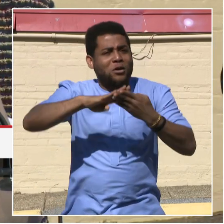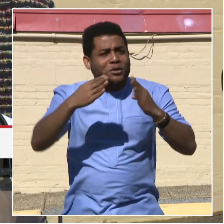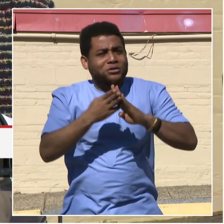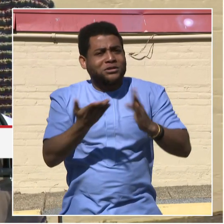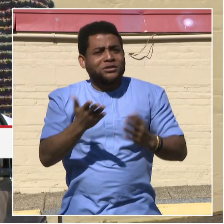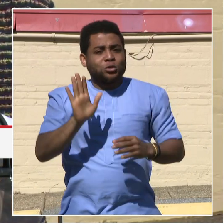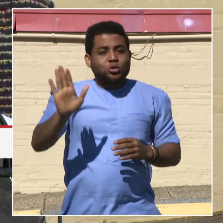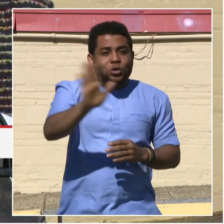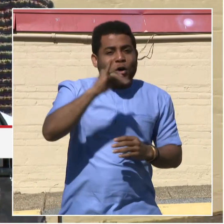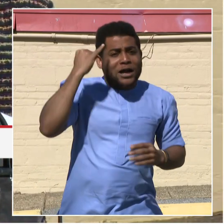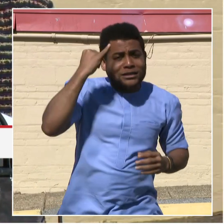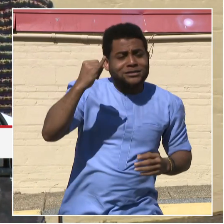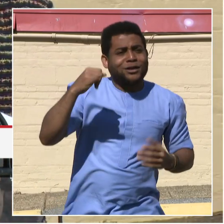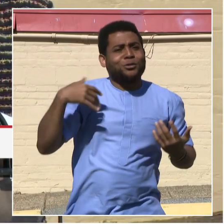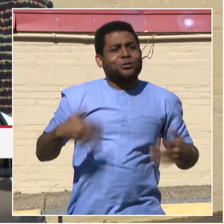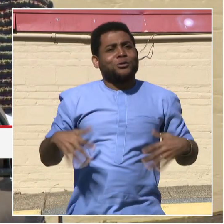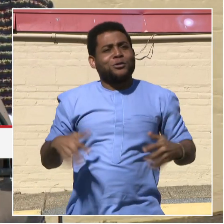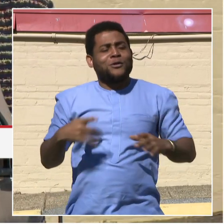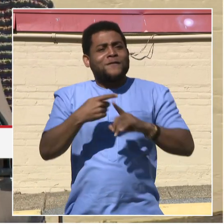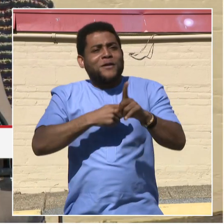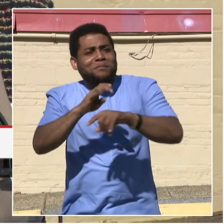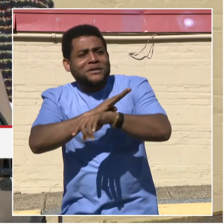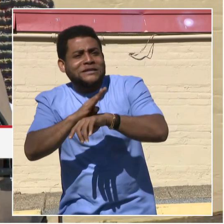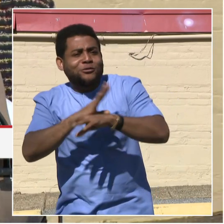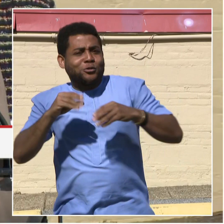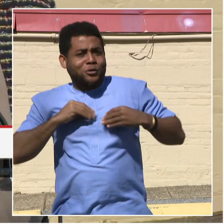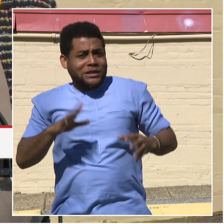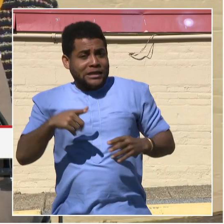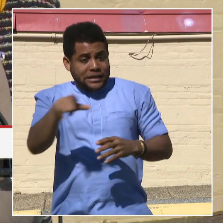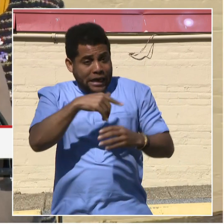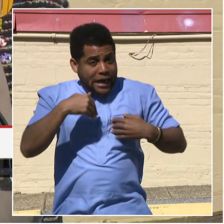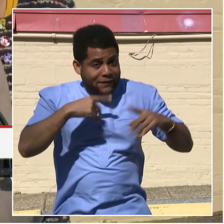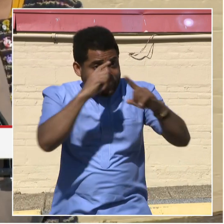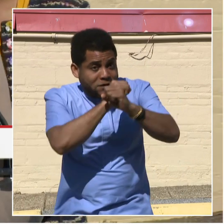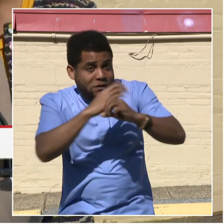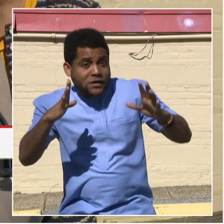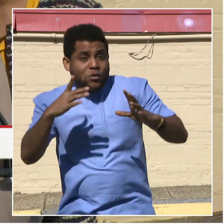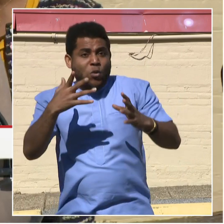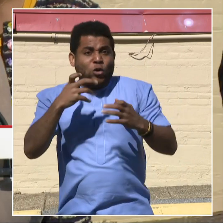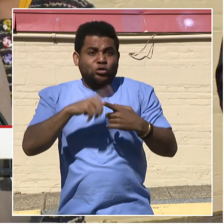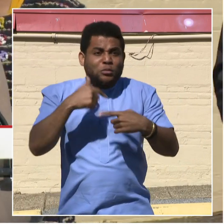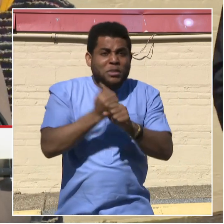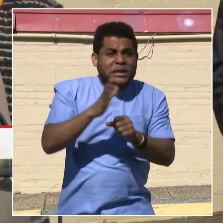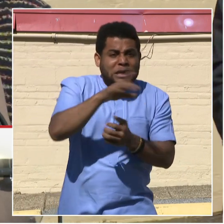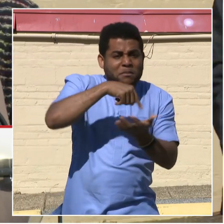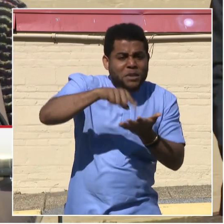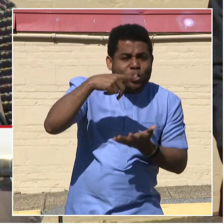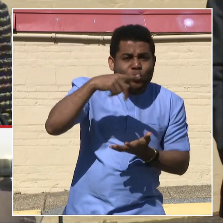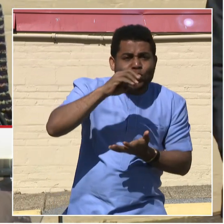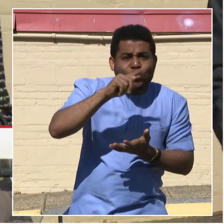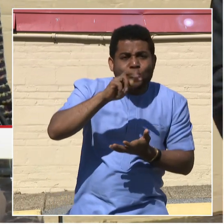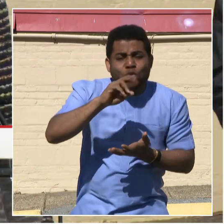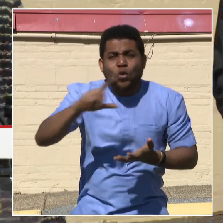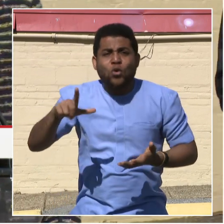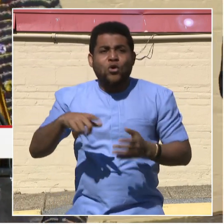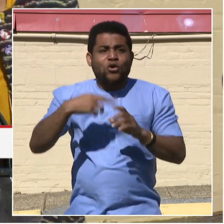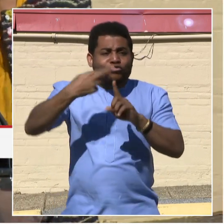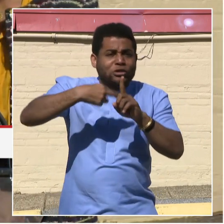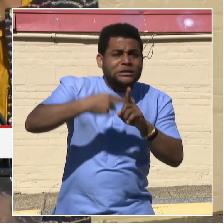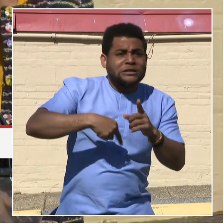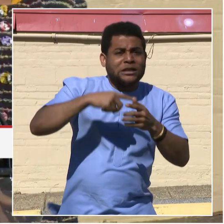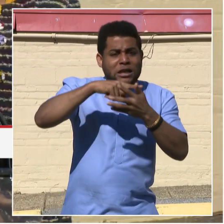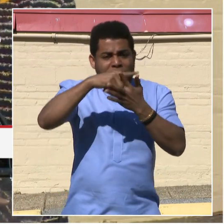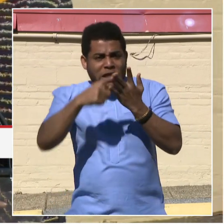from entrepreneurs who've had a vision, who've had to make payroll, who had to pay the rent, who had to pivot